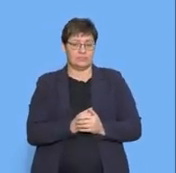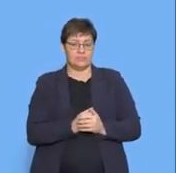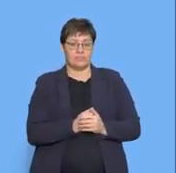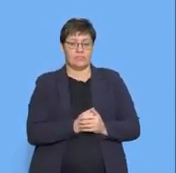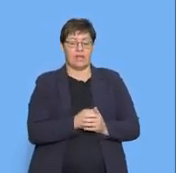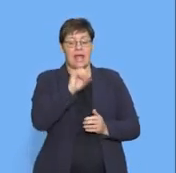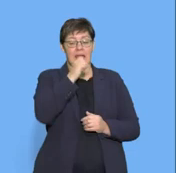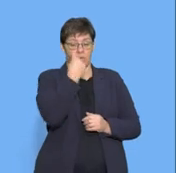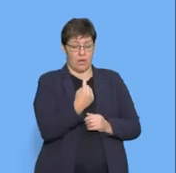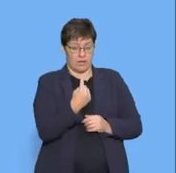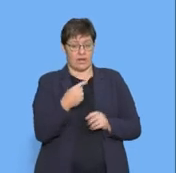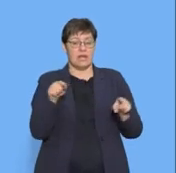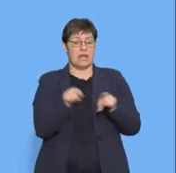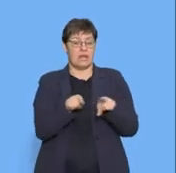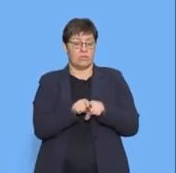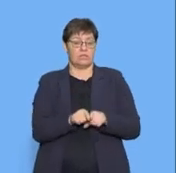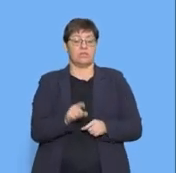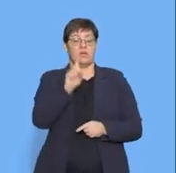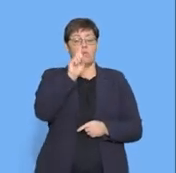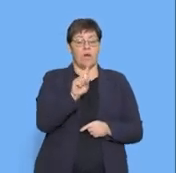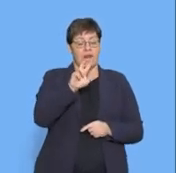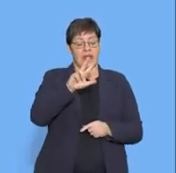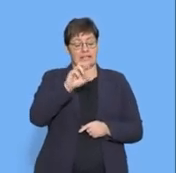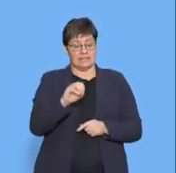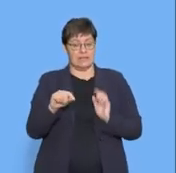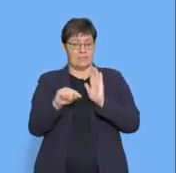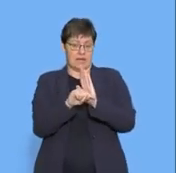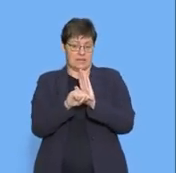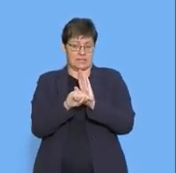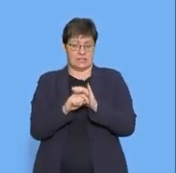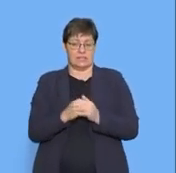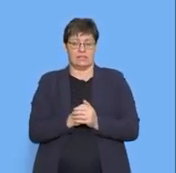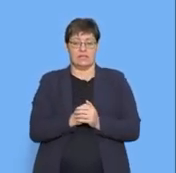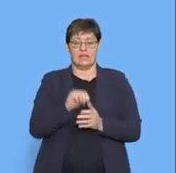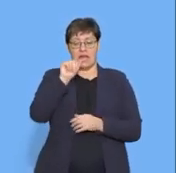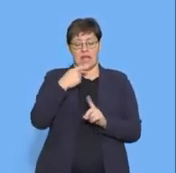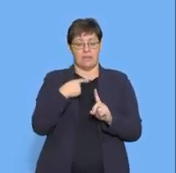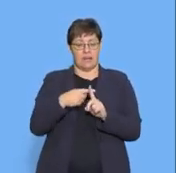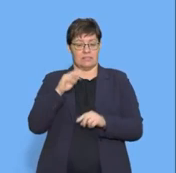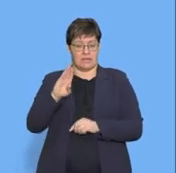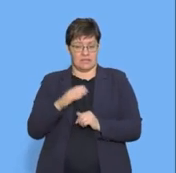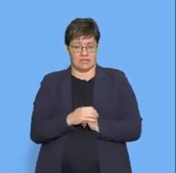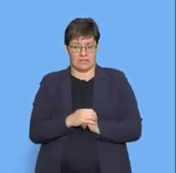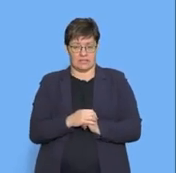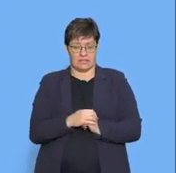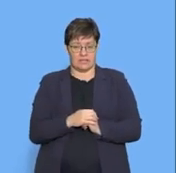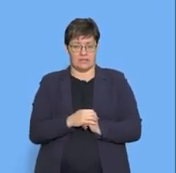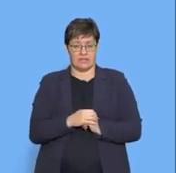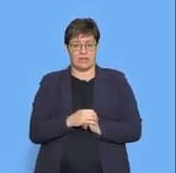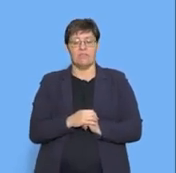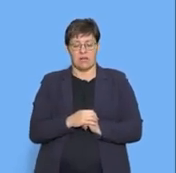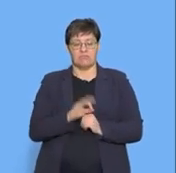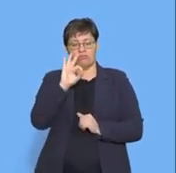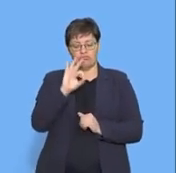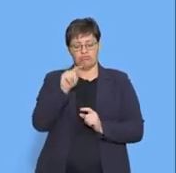well. Okay, so S1 is equal to 180 minus A plus